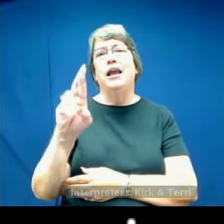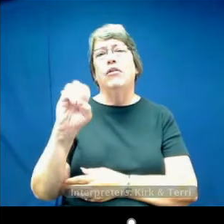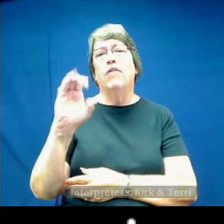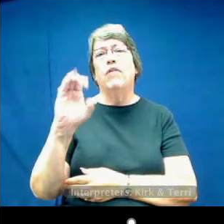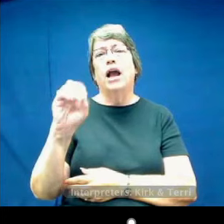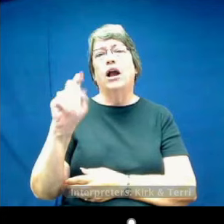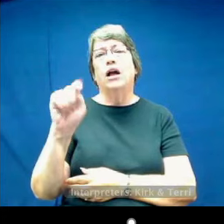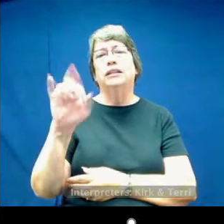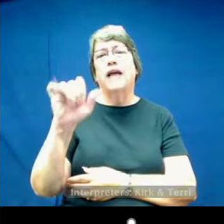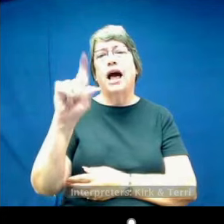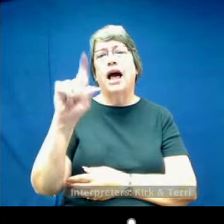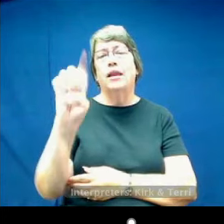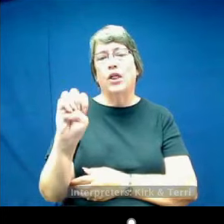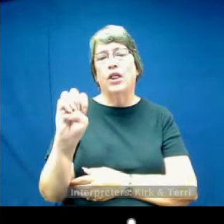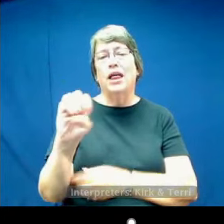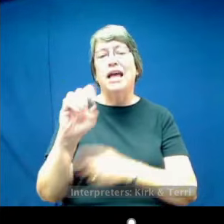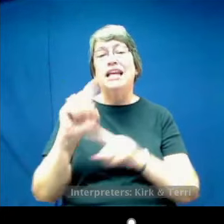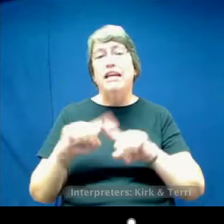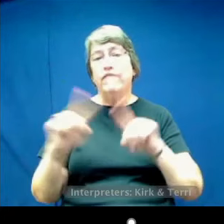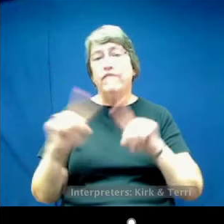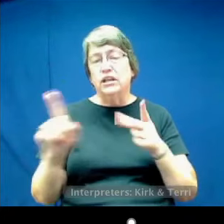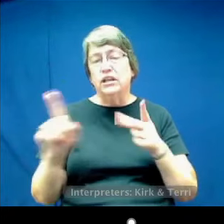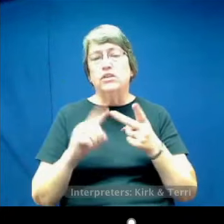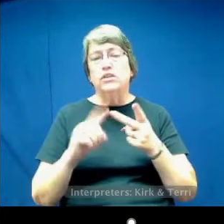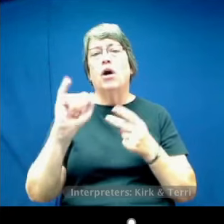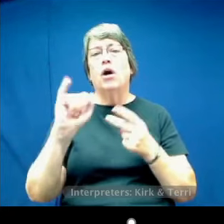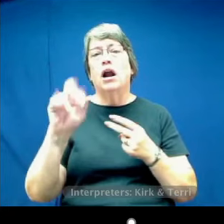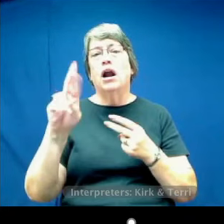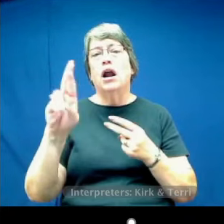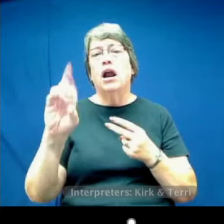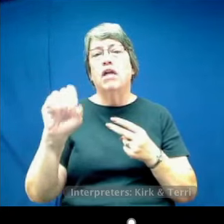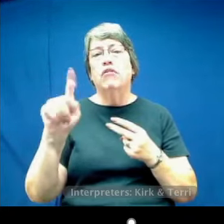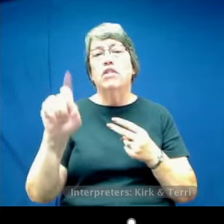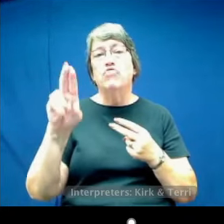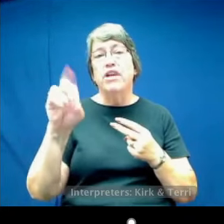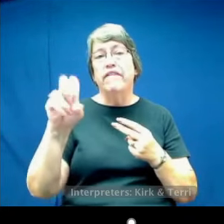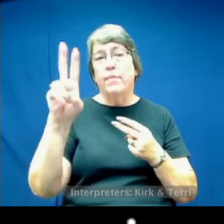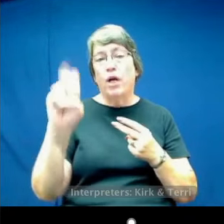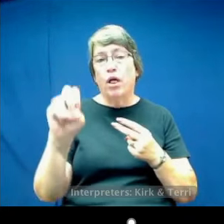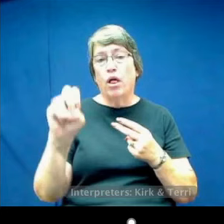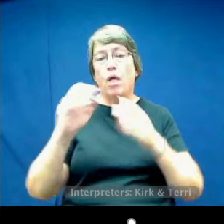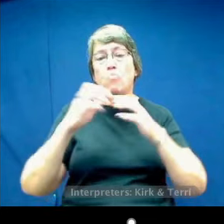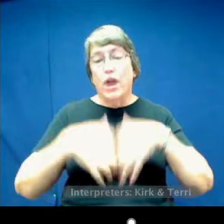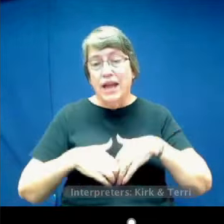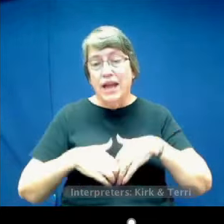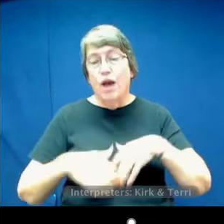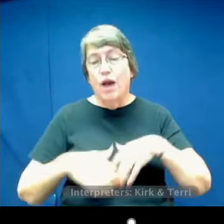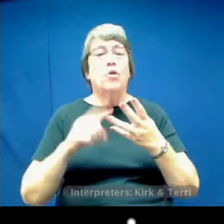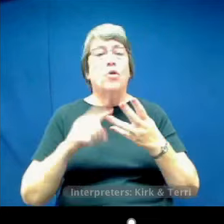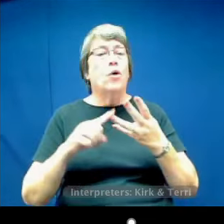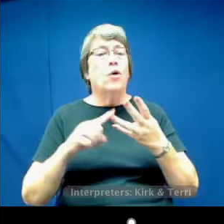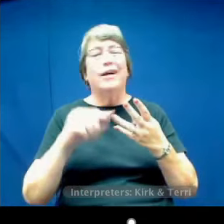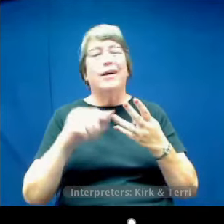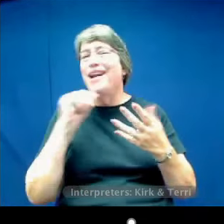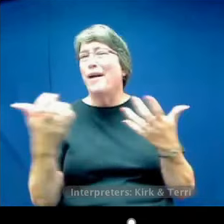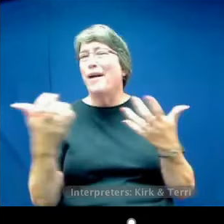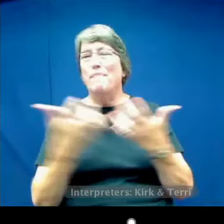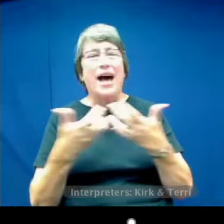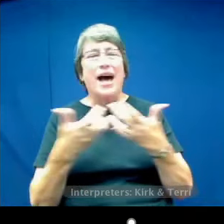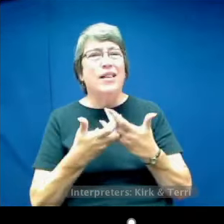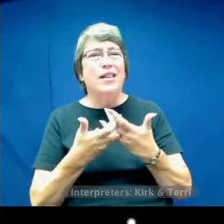an irretrievable breakdown of the marriage, or incompatibility. It just depends on how your state statute is written, and it